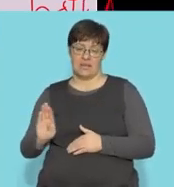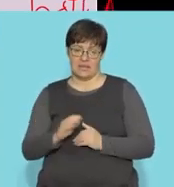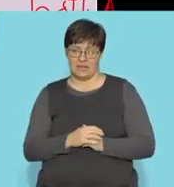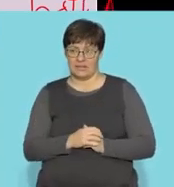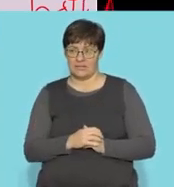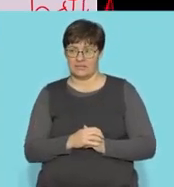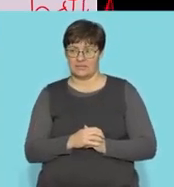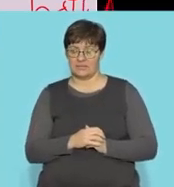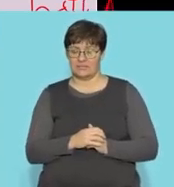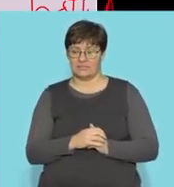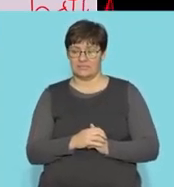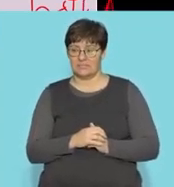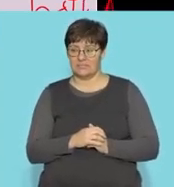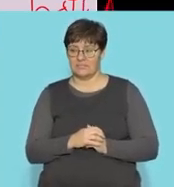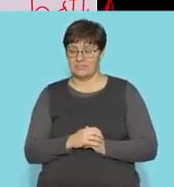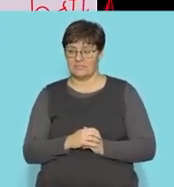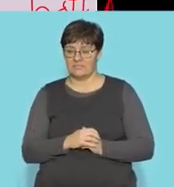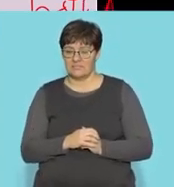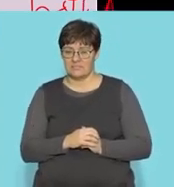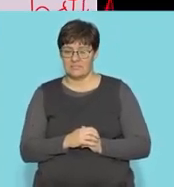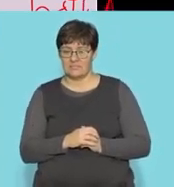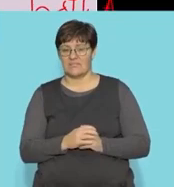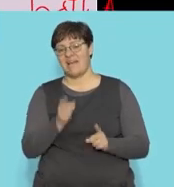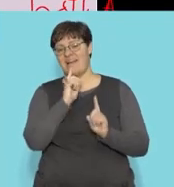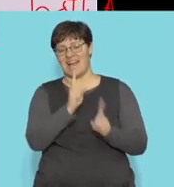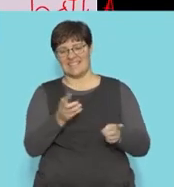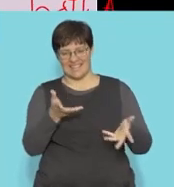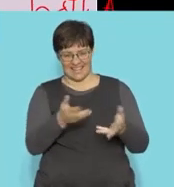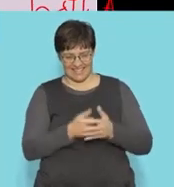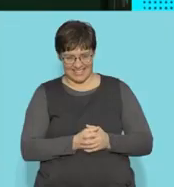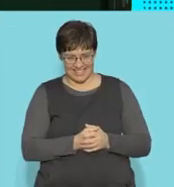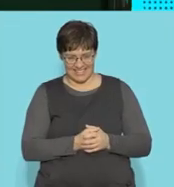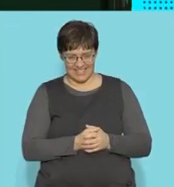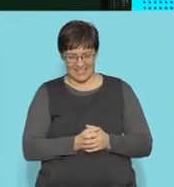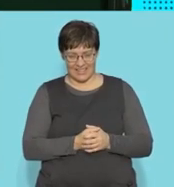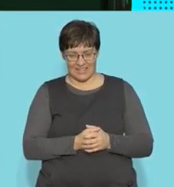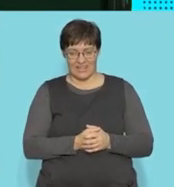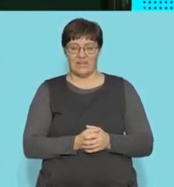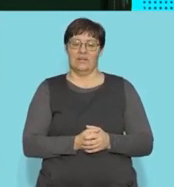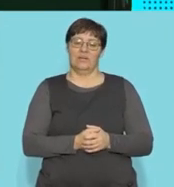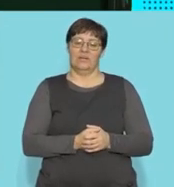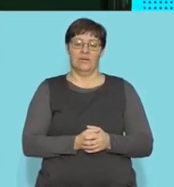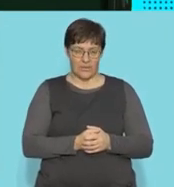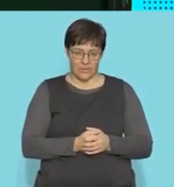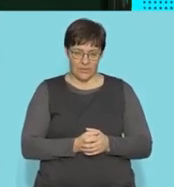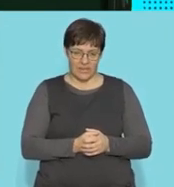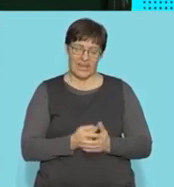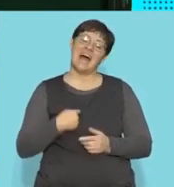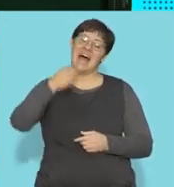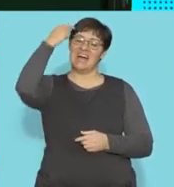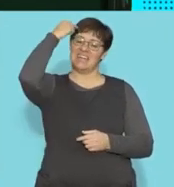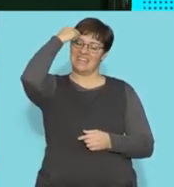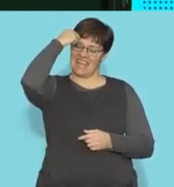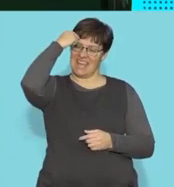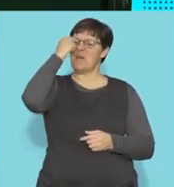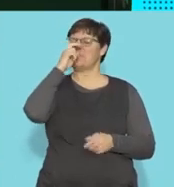A and B. That's our answer there. I think we need to